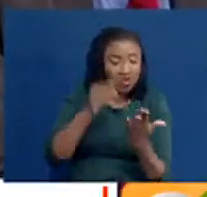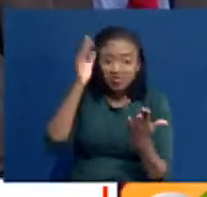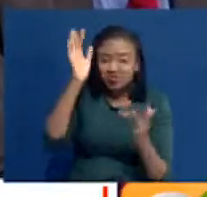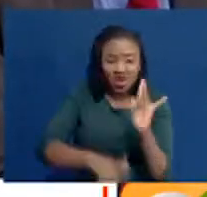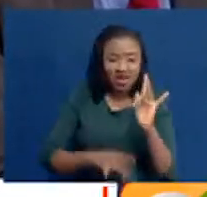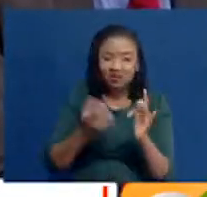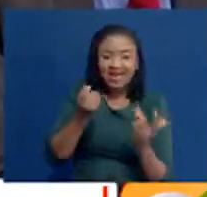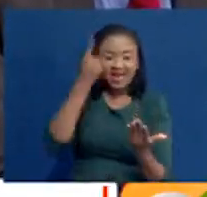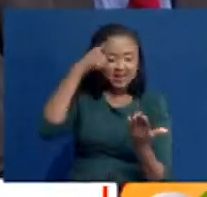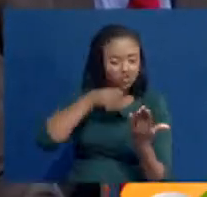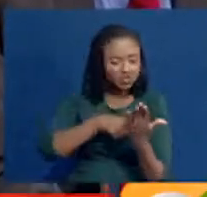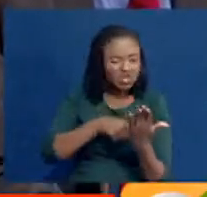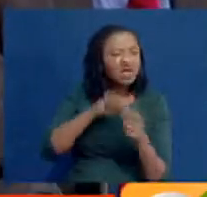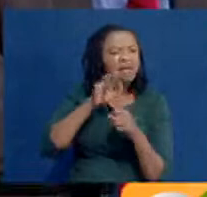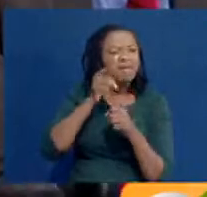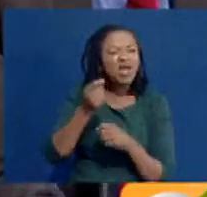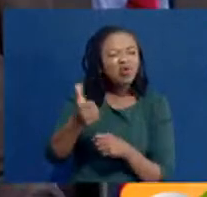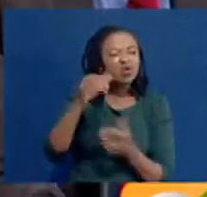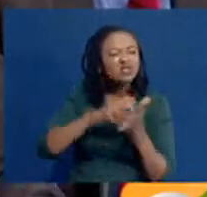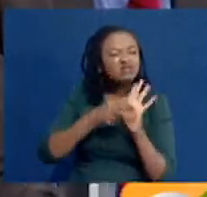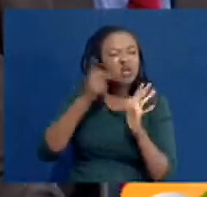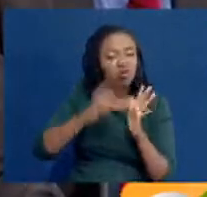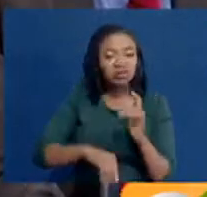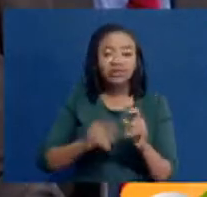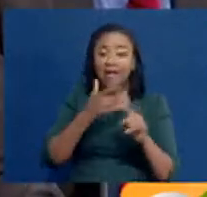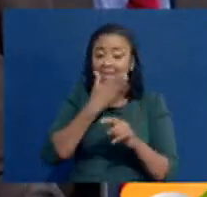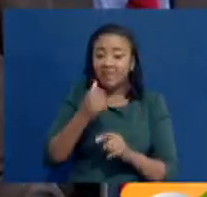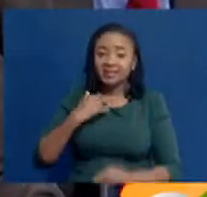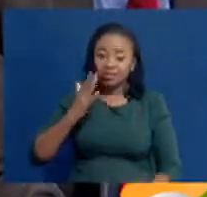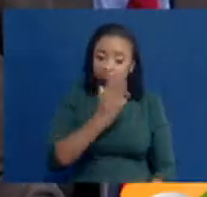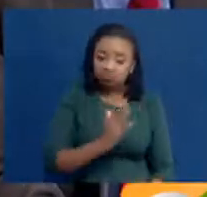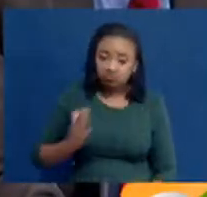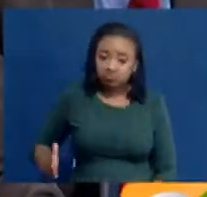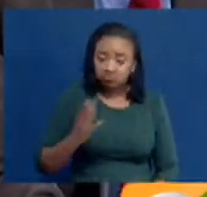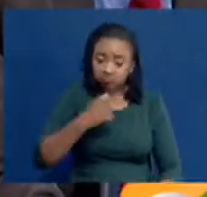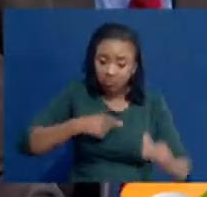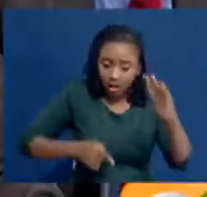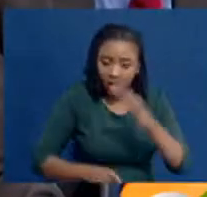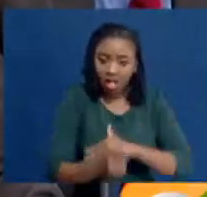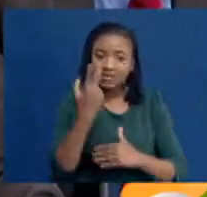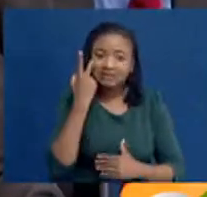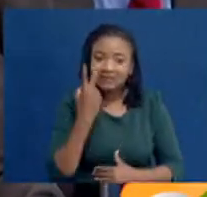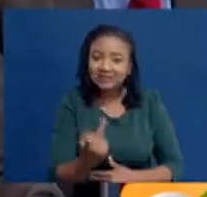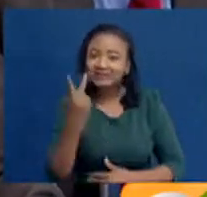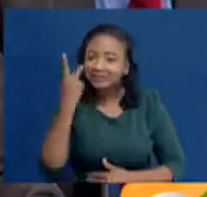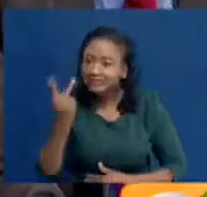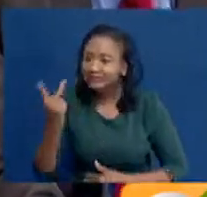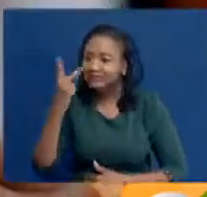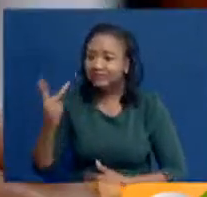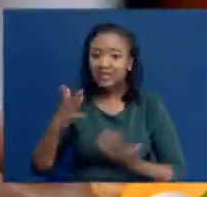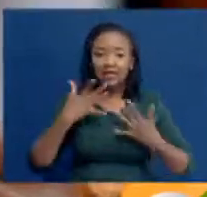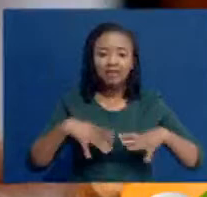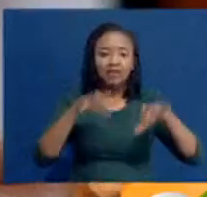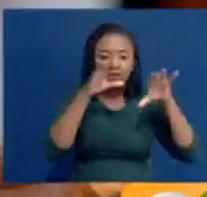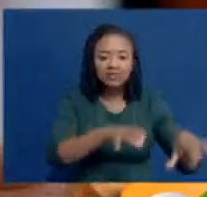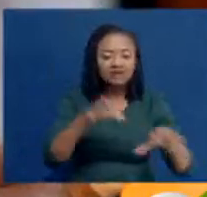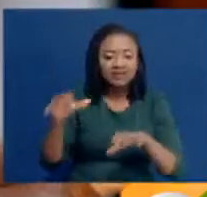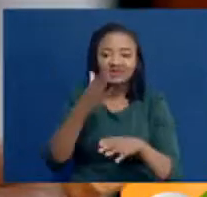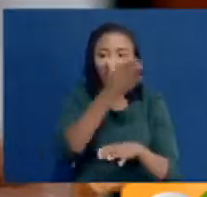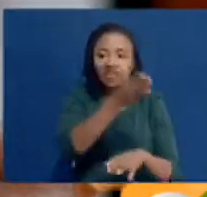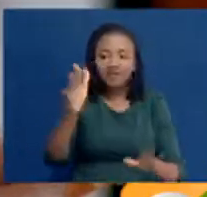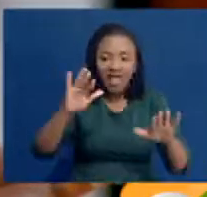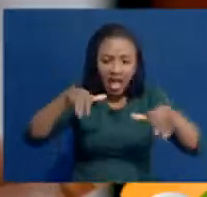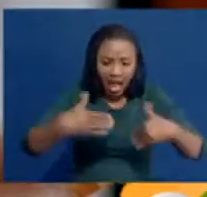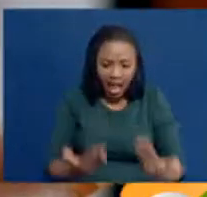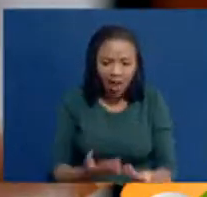If people want to take themselves down to the ground and see what the people are facing and how they are suffering, you will